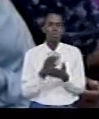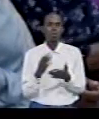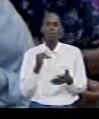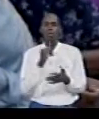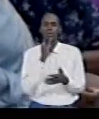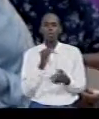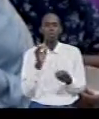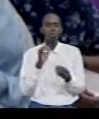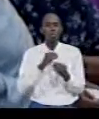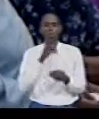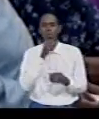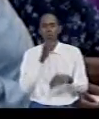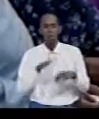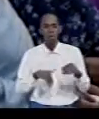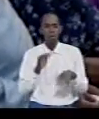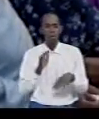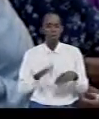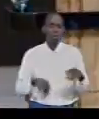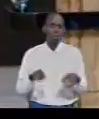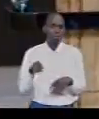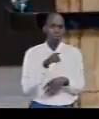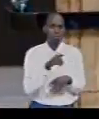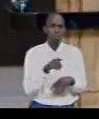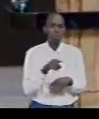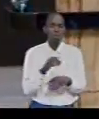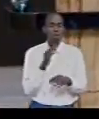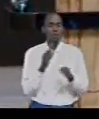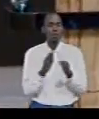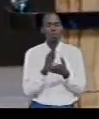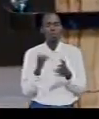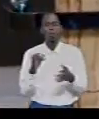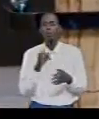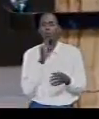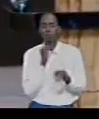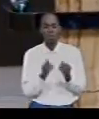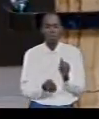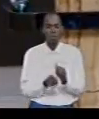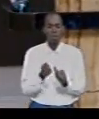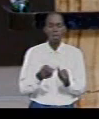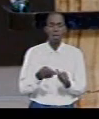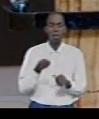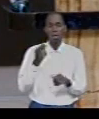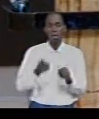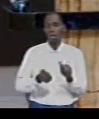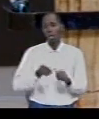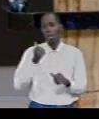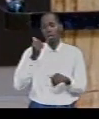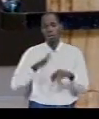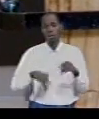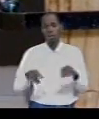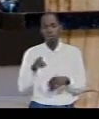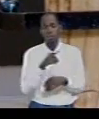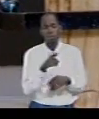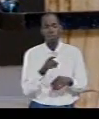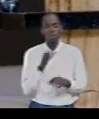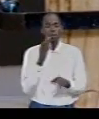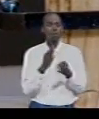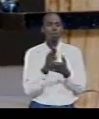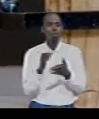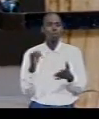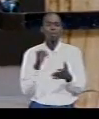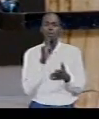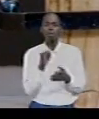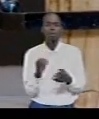are, who is higher than you are, if somebody who is more respected than